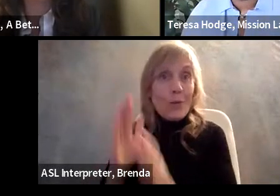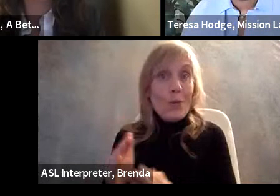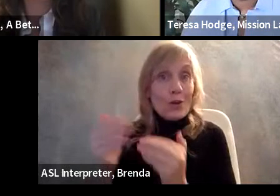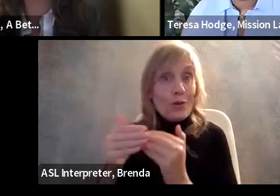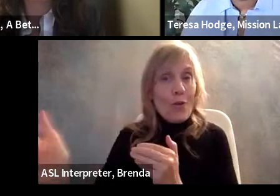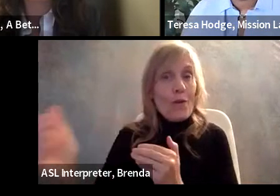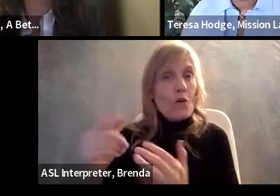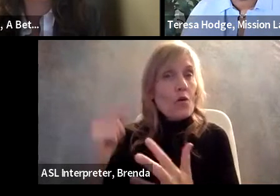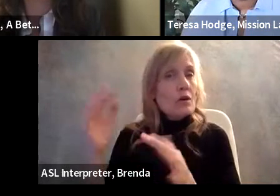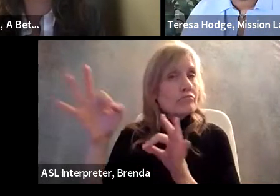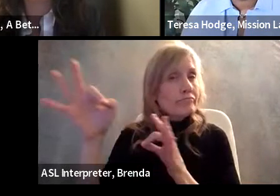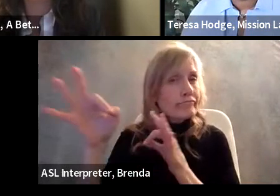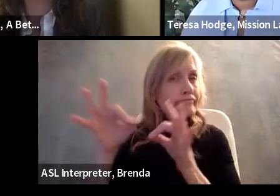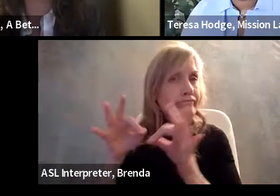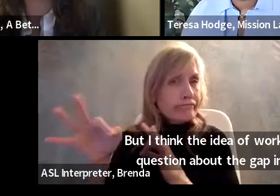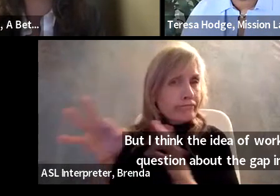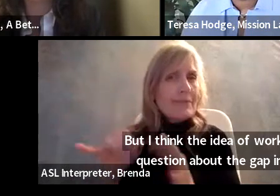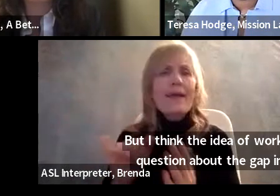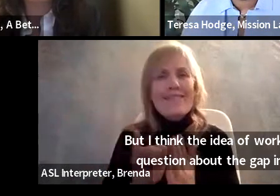think that all of that is really good.